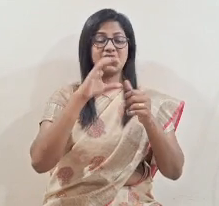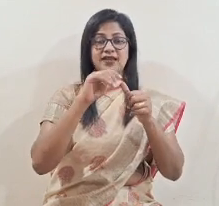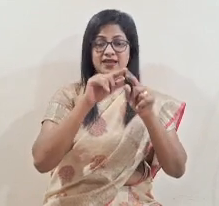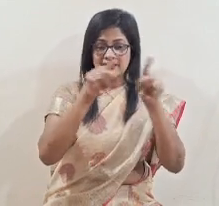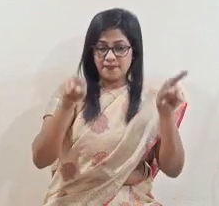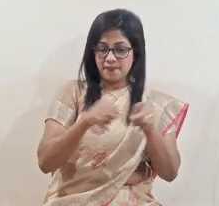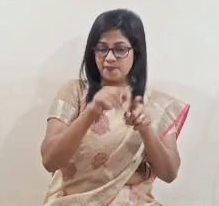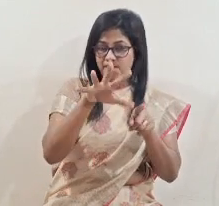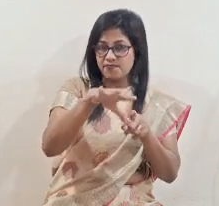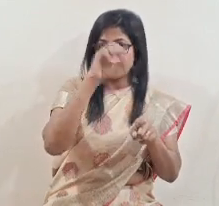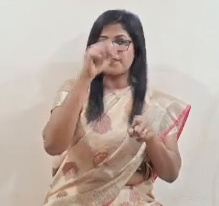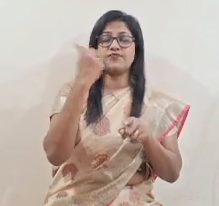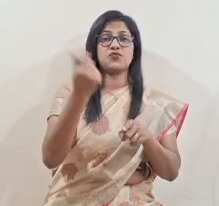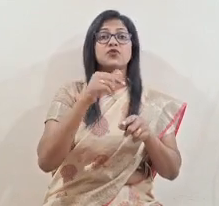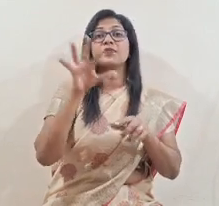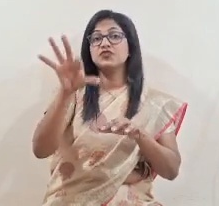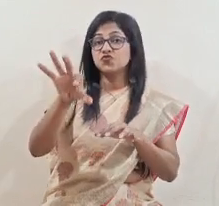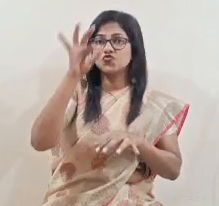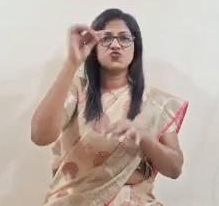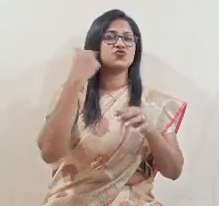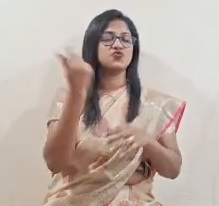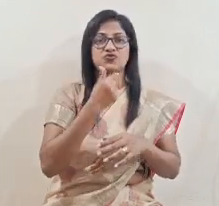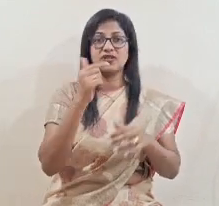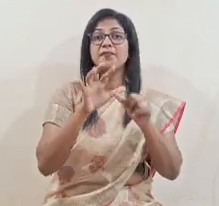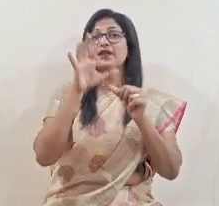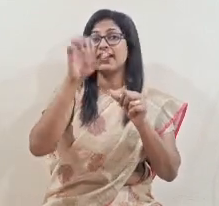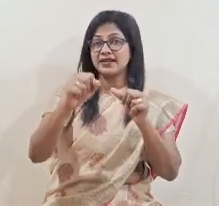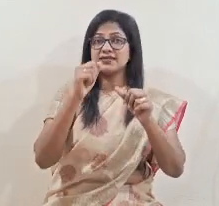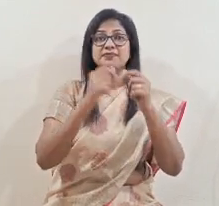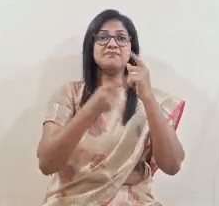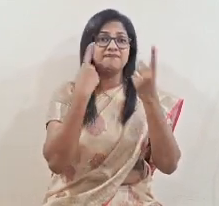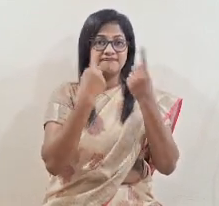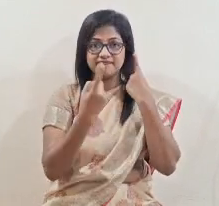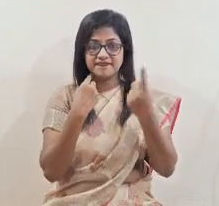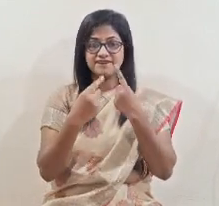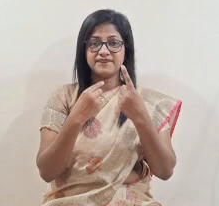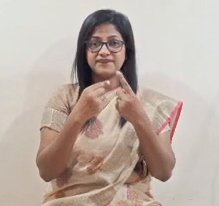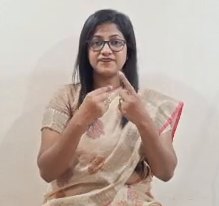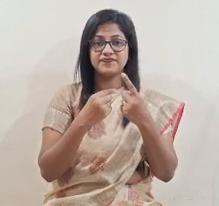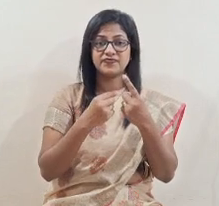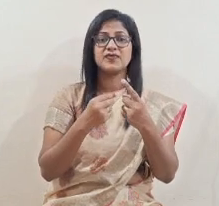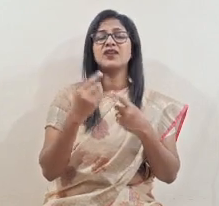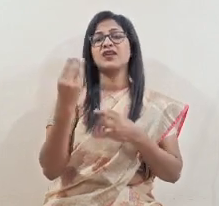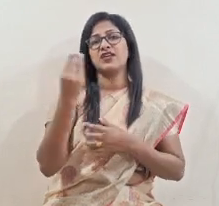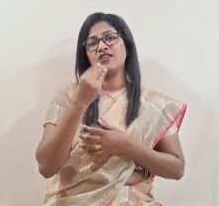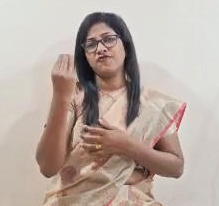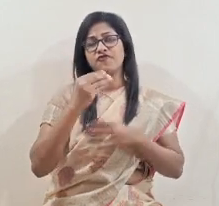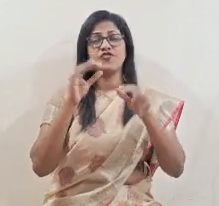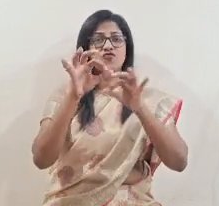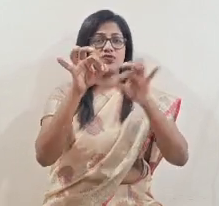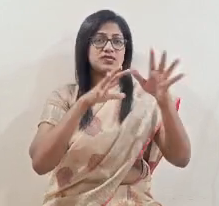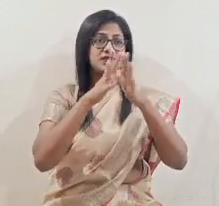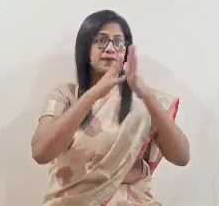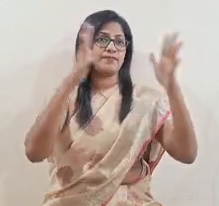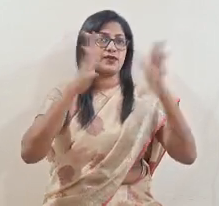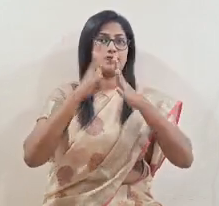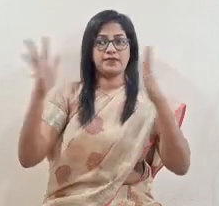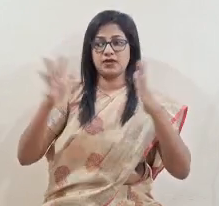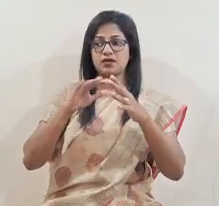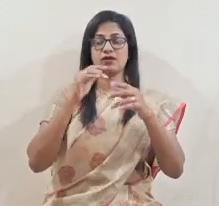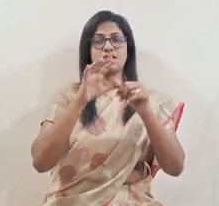not choice users. Still, the accessibility assessment has been carried out for only a few metropolitan